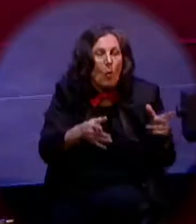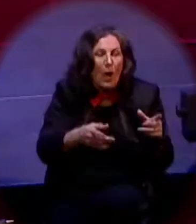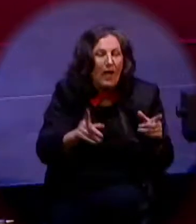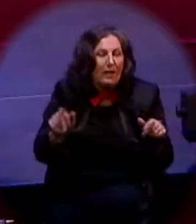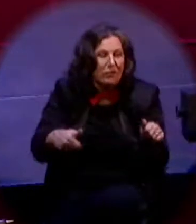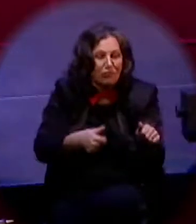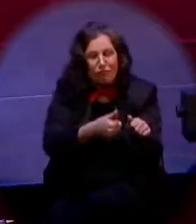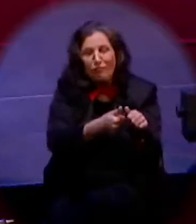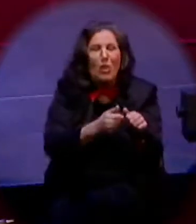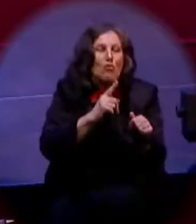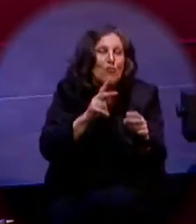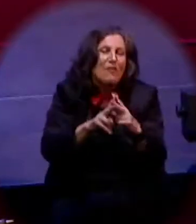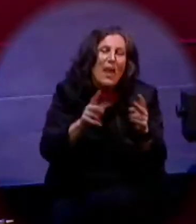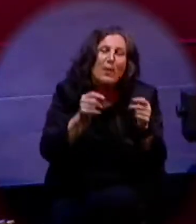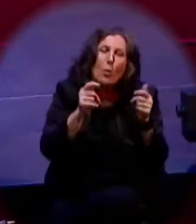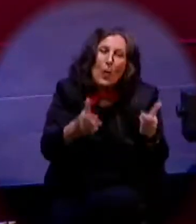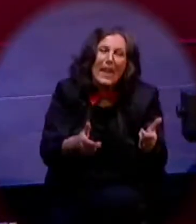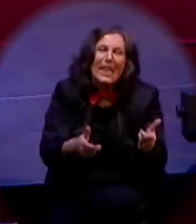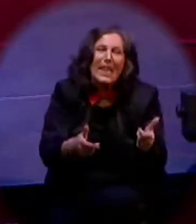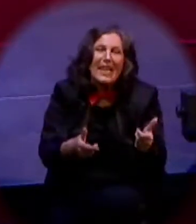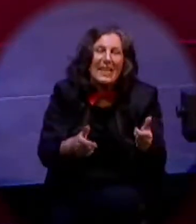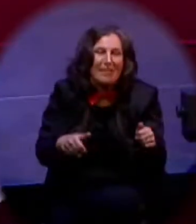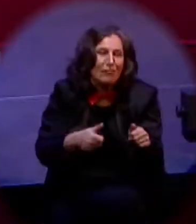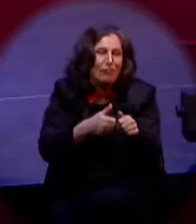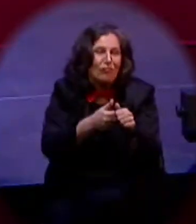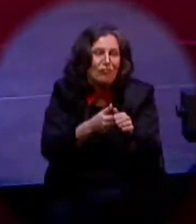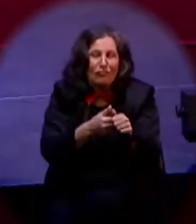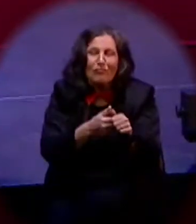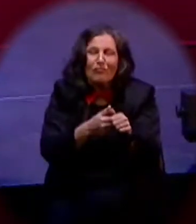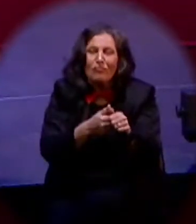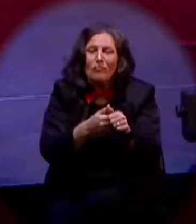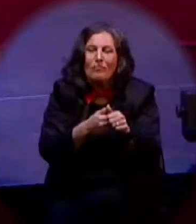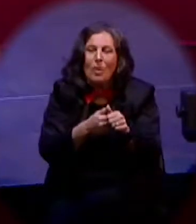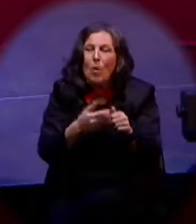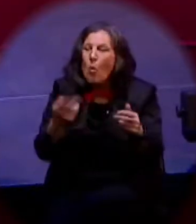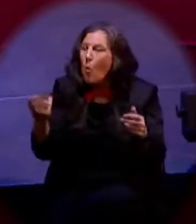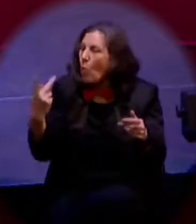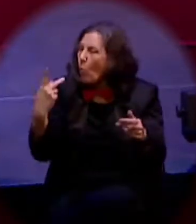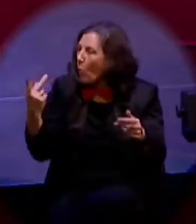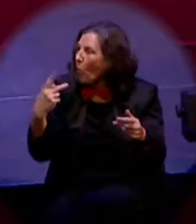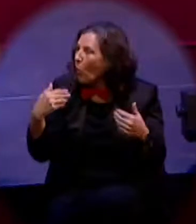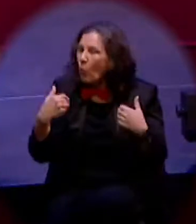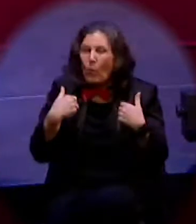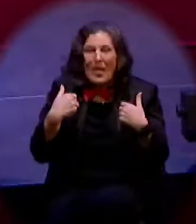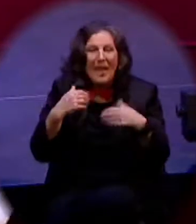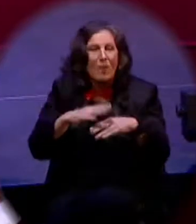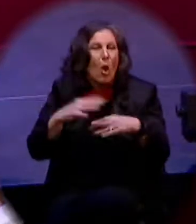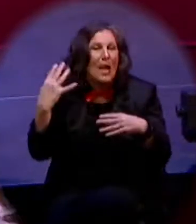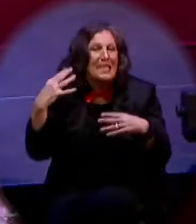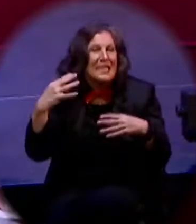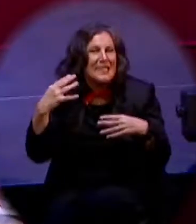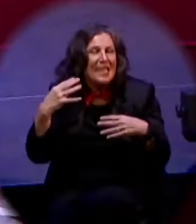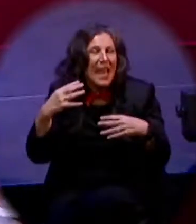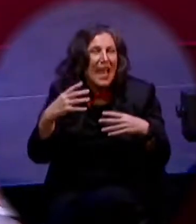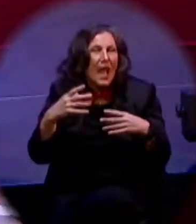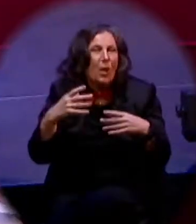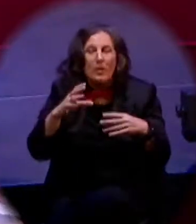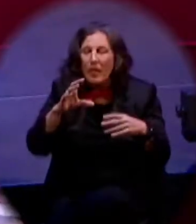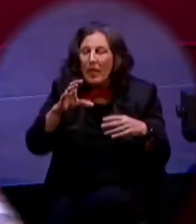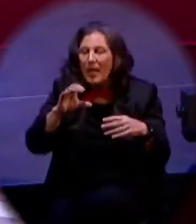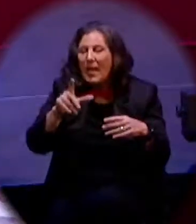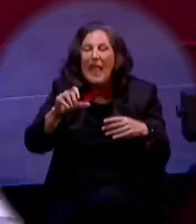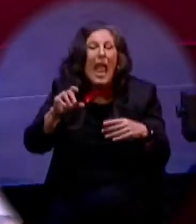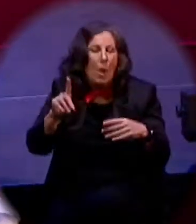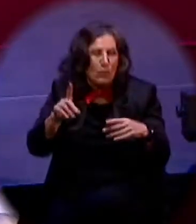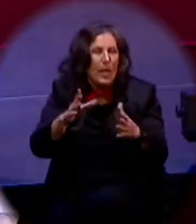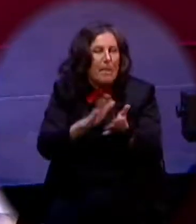up really, really quickly. We'll do that quickly. And so we have on SoundCloud, so all of this happened on our SoundCloud page.